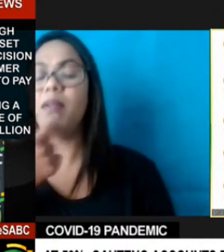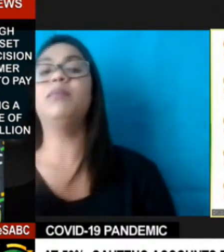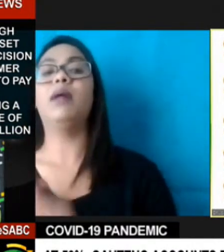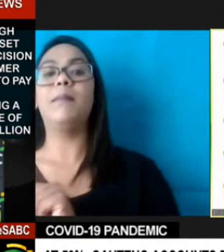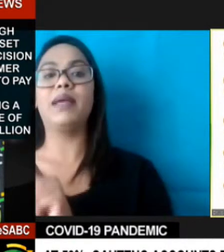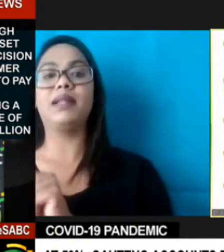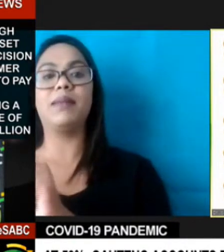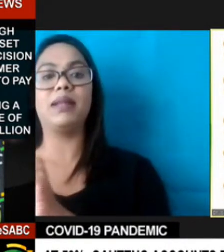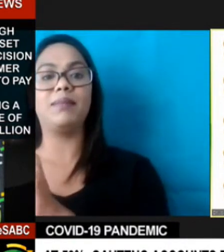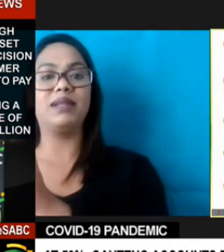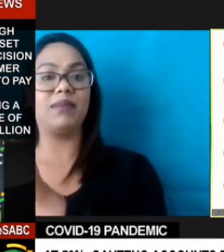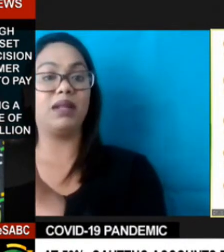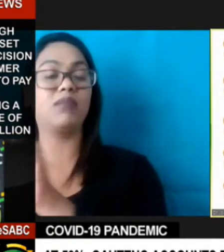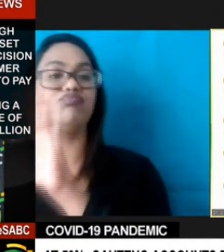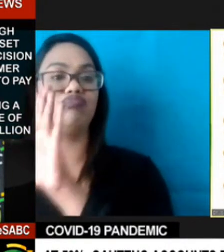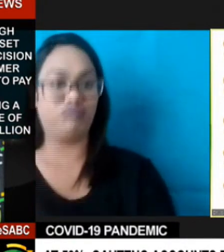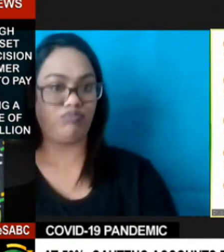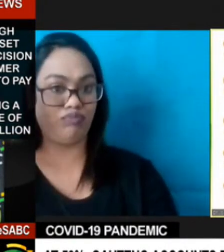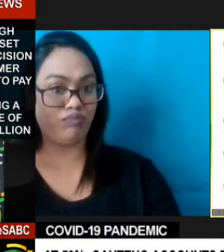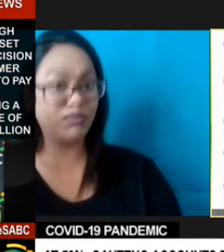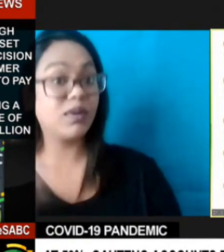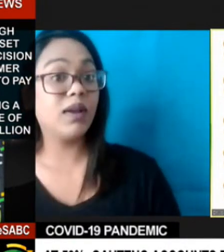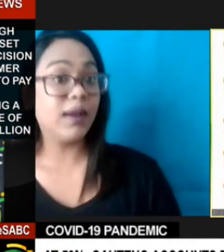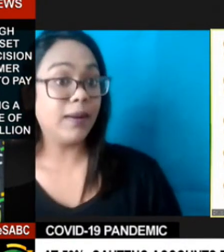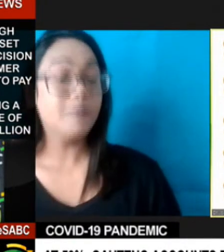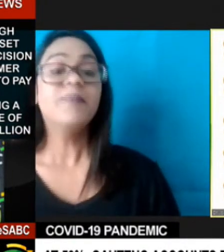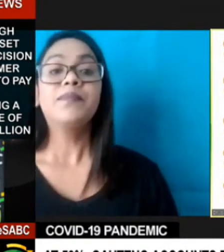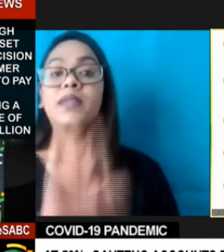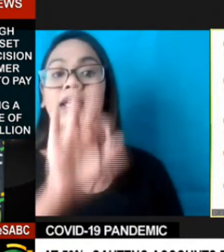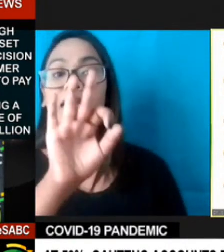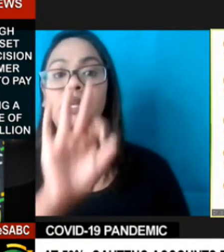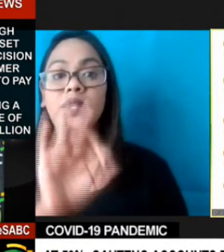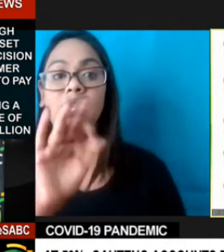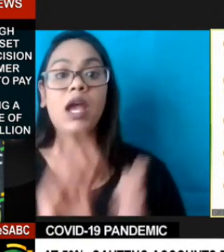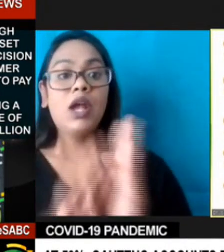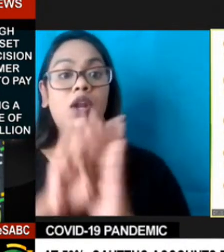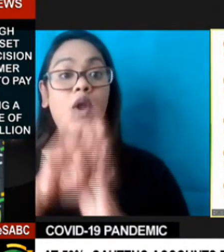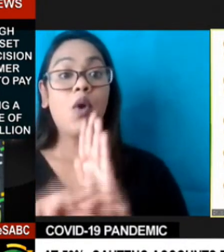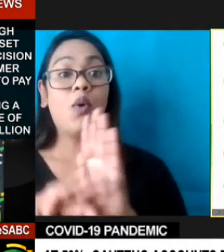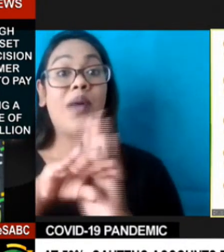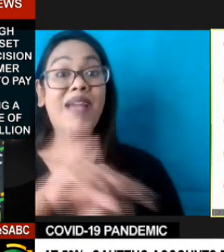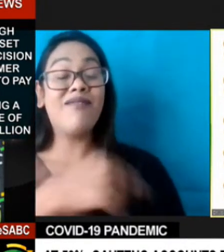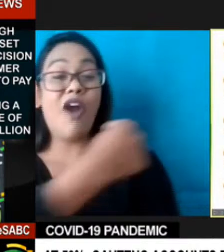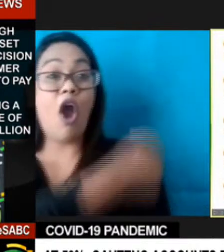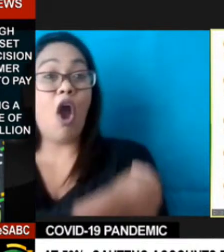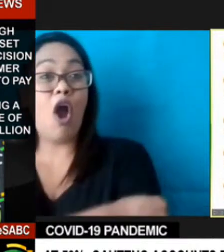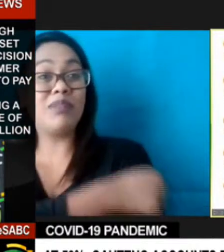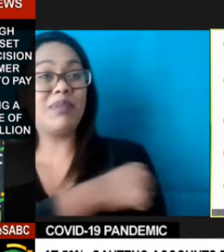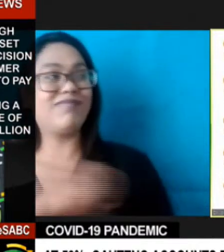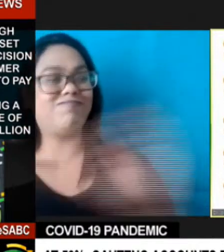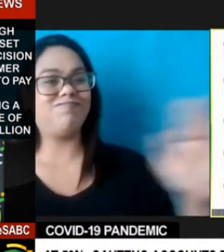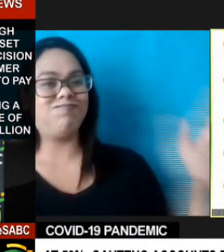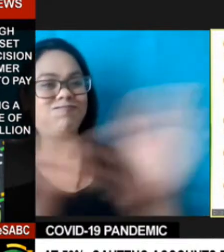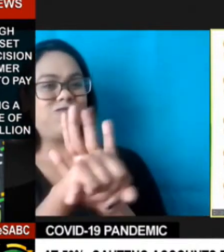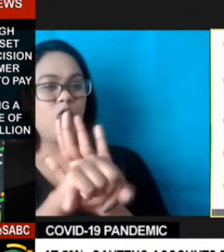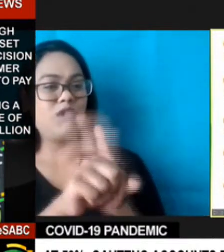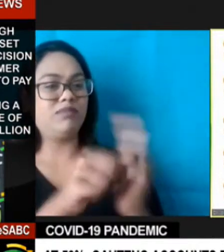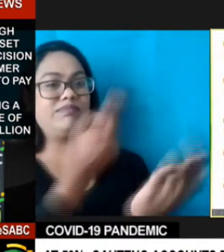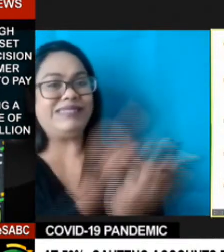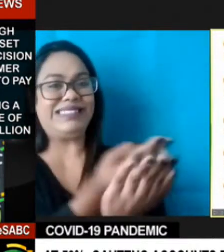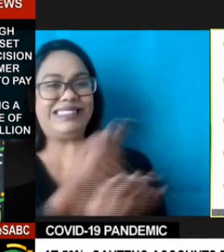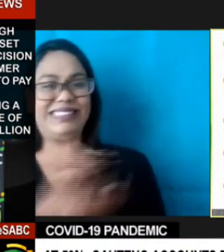end of the third wave, we were really rock bottom in terms of hospital admissions. Now this has been now rising